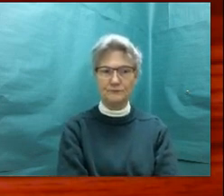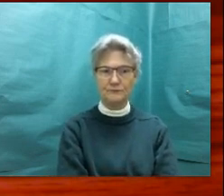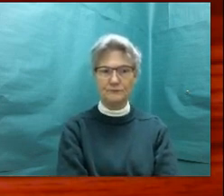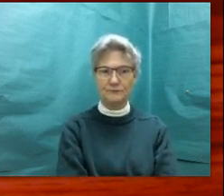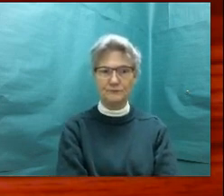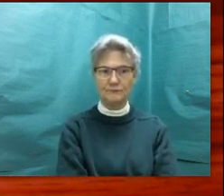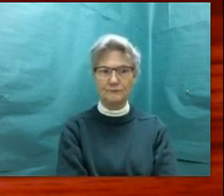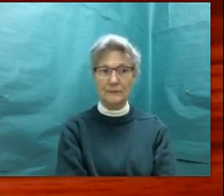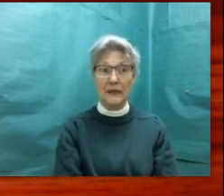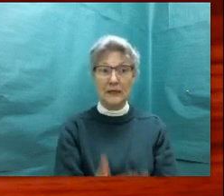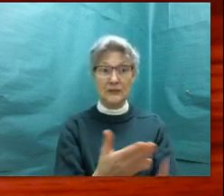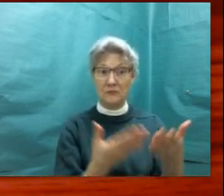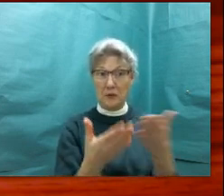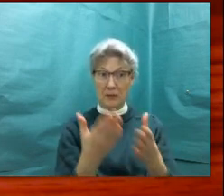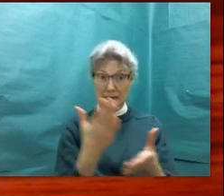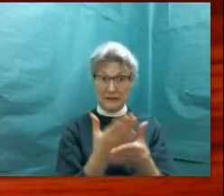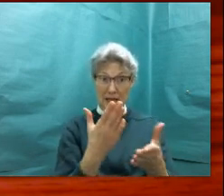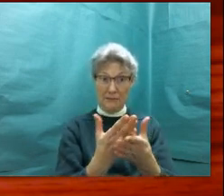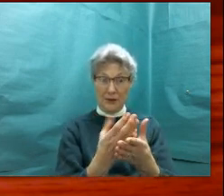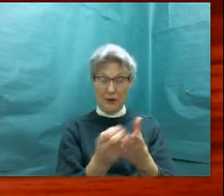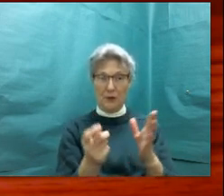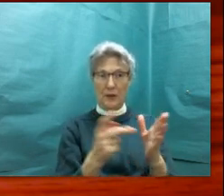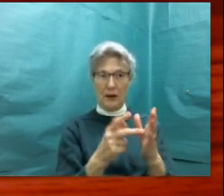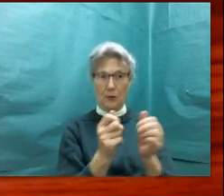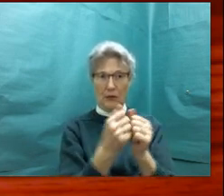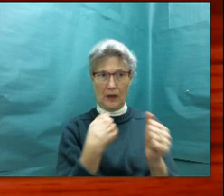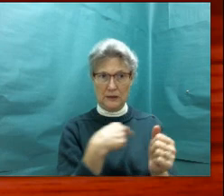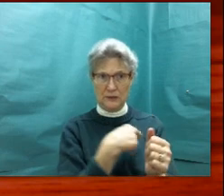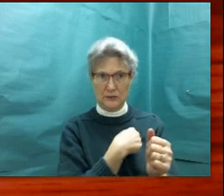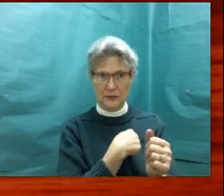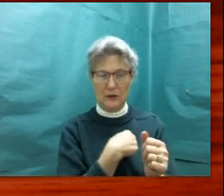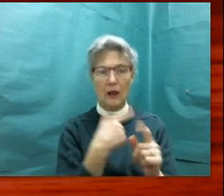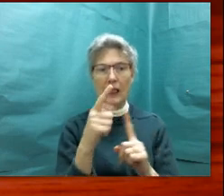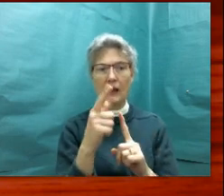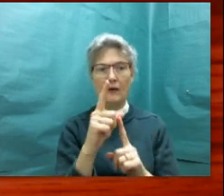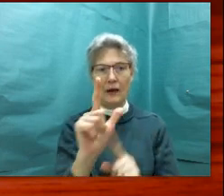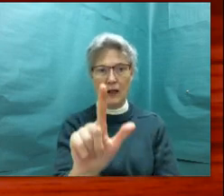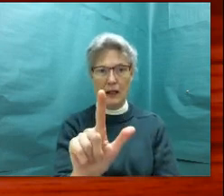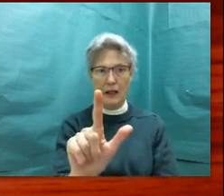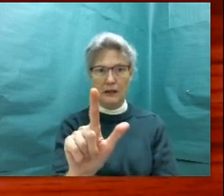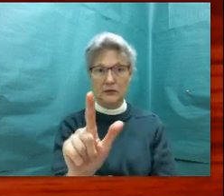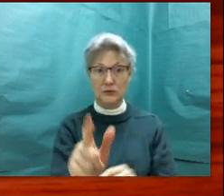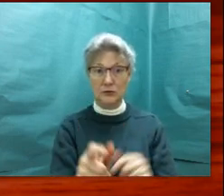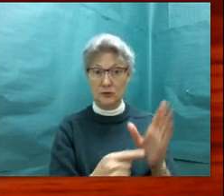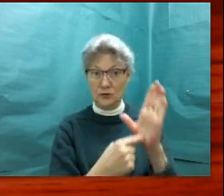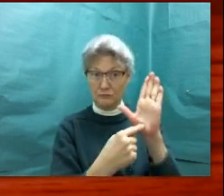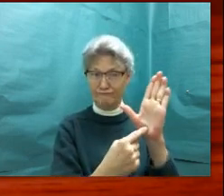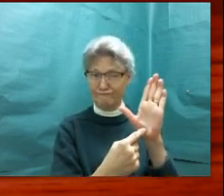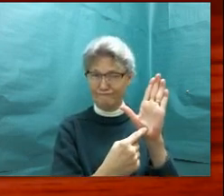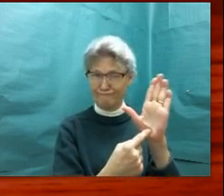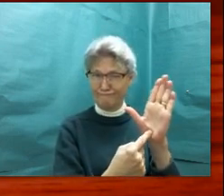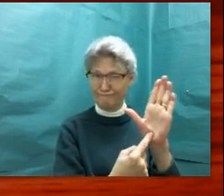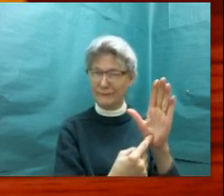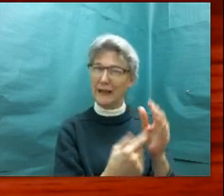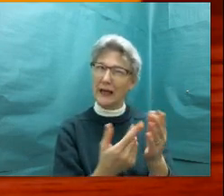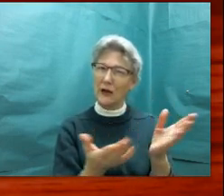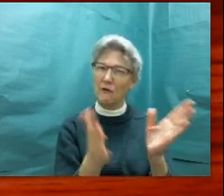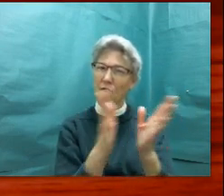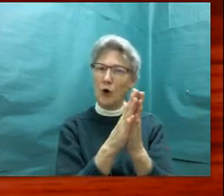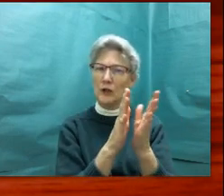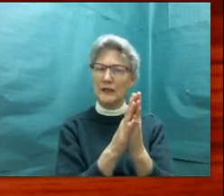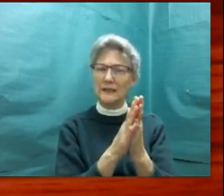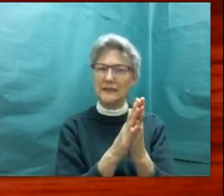Okay, so some of you might have paused the video and you're back with us with your letter L. So hold it up, think about it. Can you fold